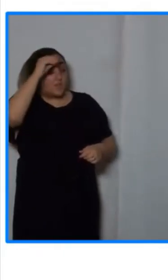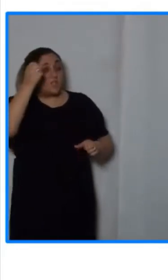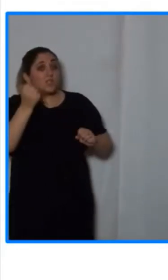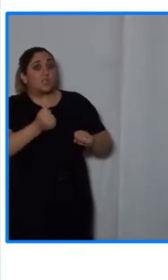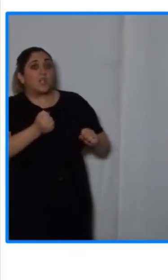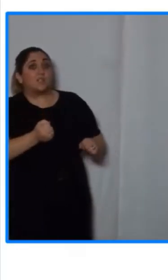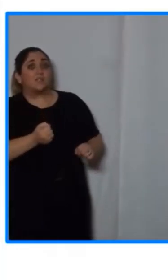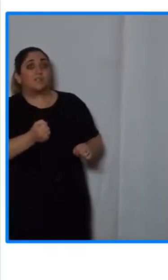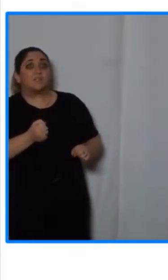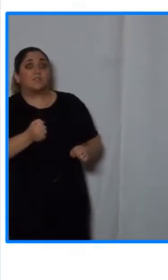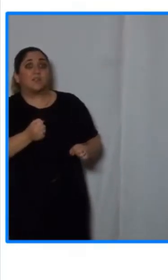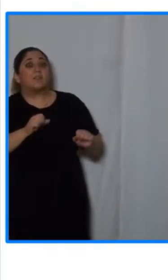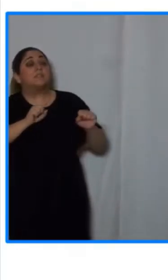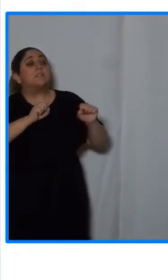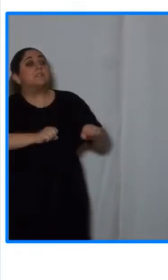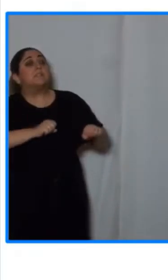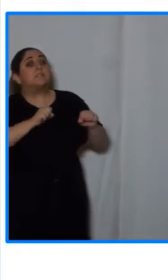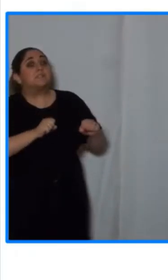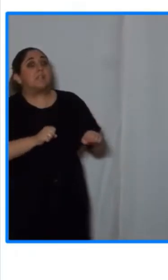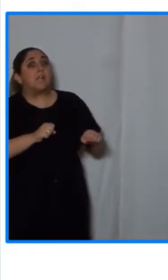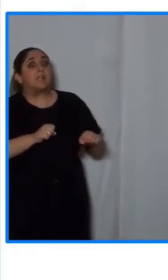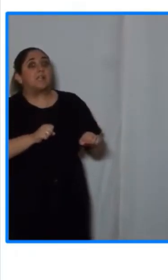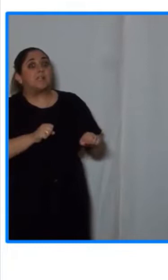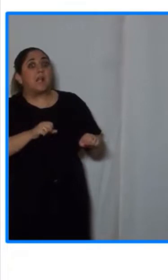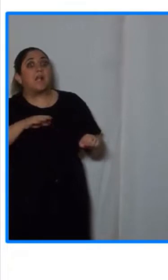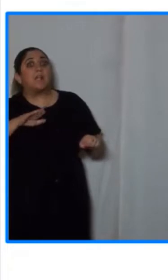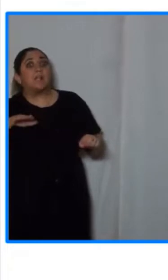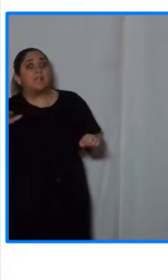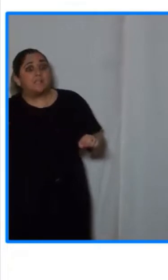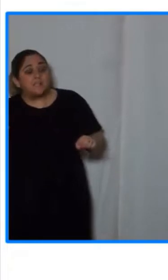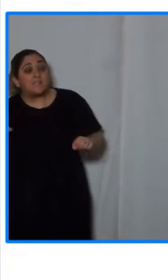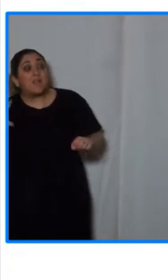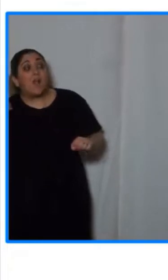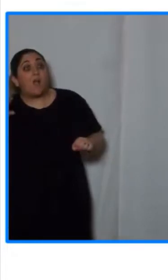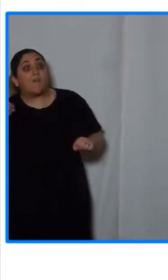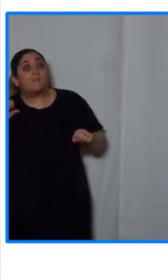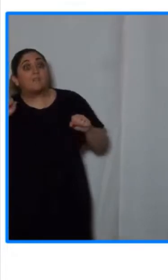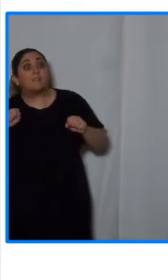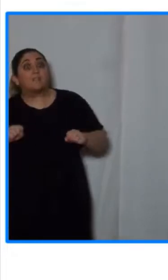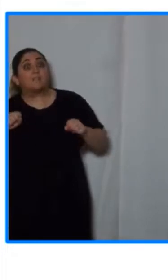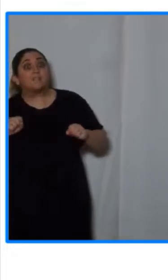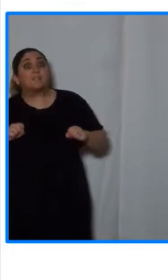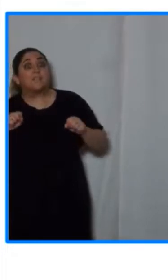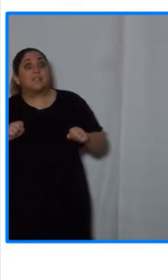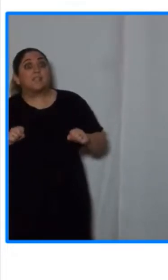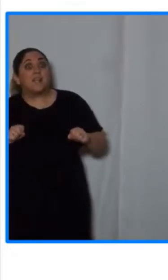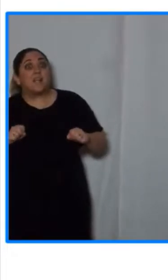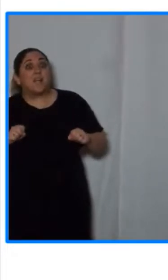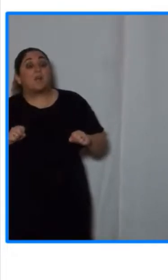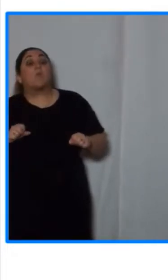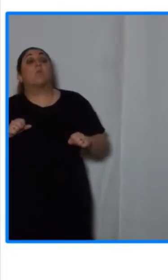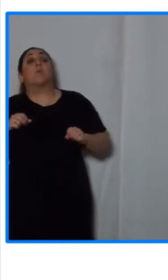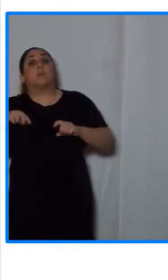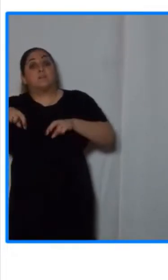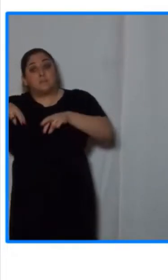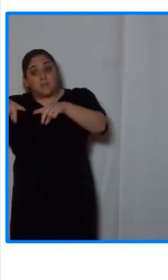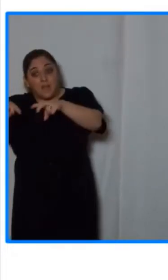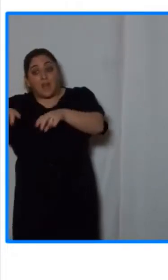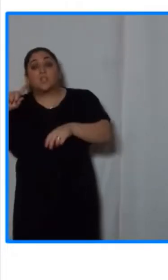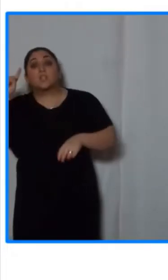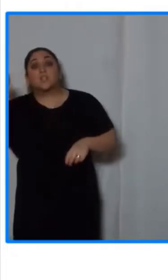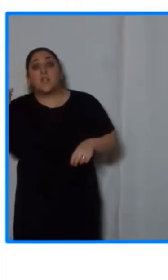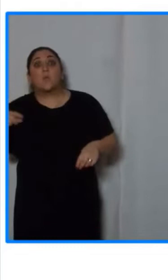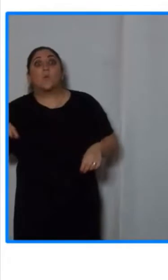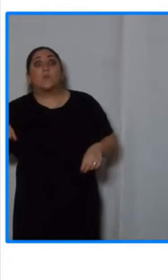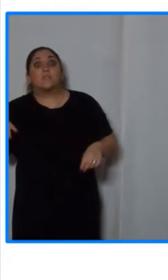these other kids are waiting to use the stairs. When I get through shoveling them off, then I will clear the ramp for you. And